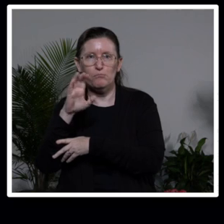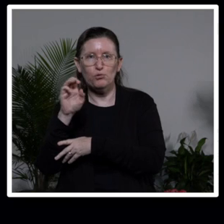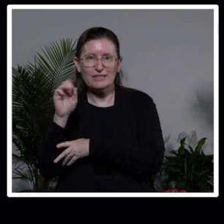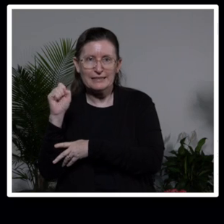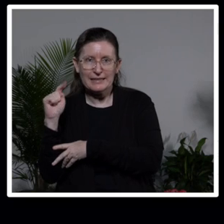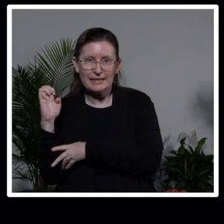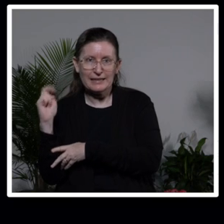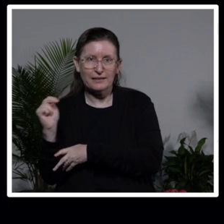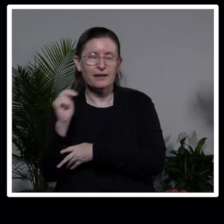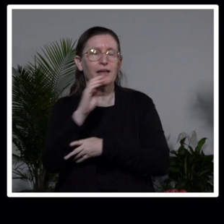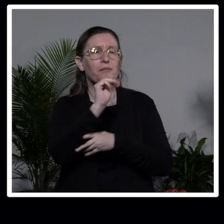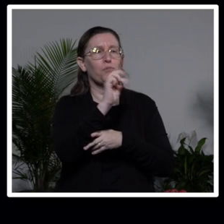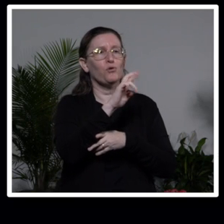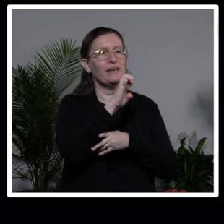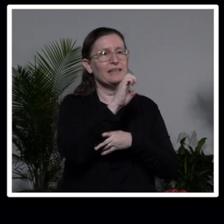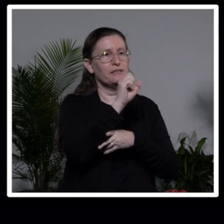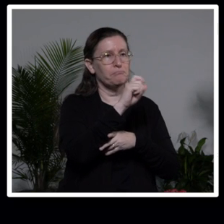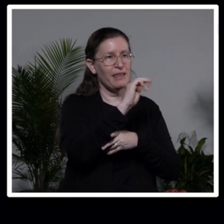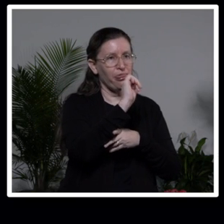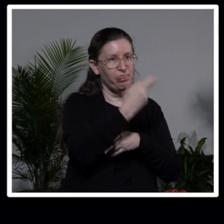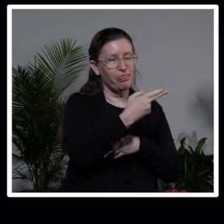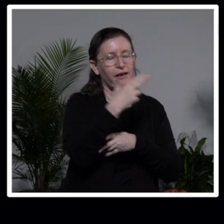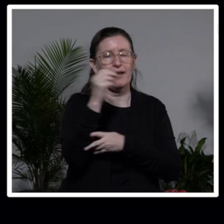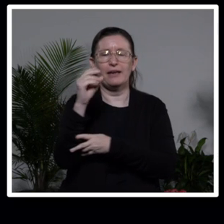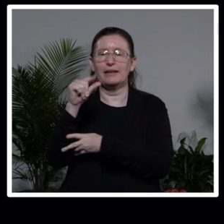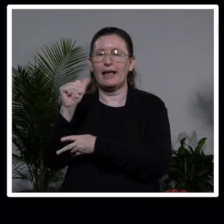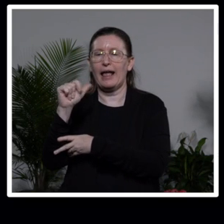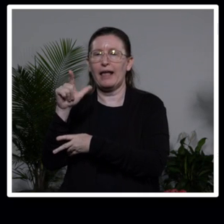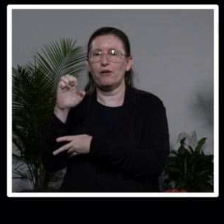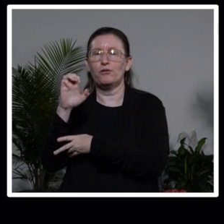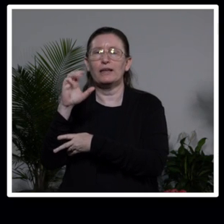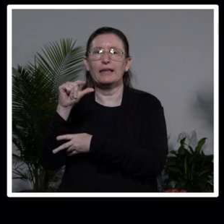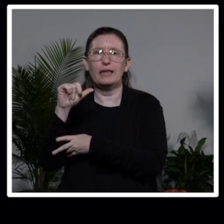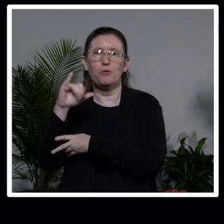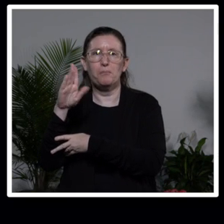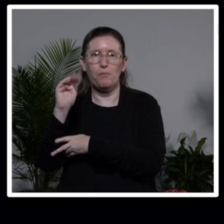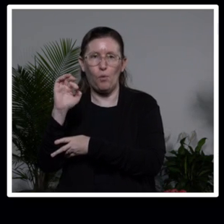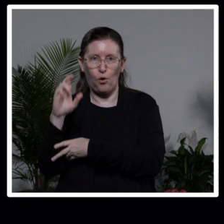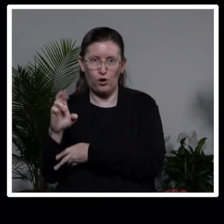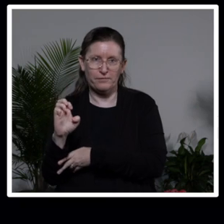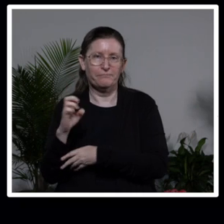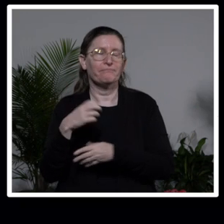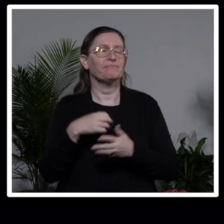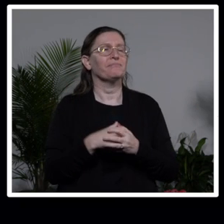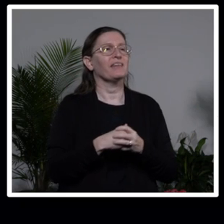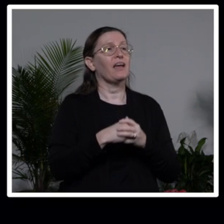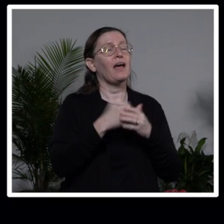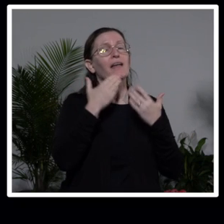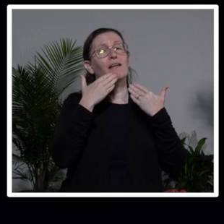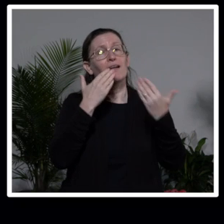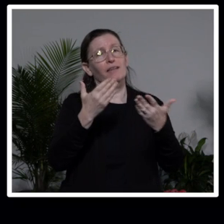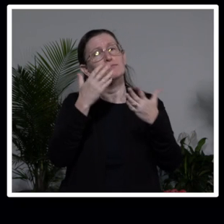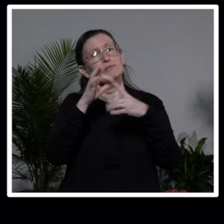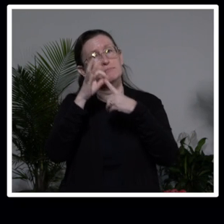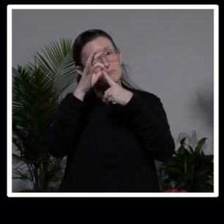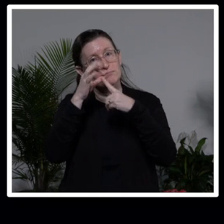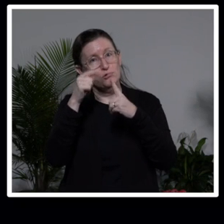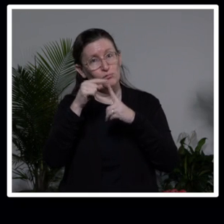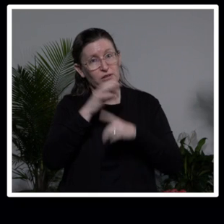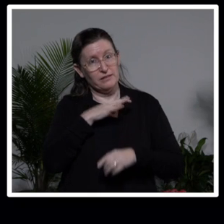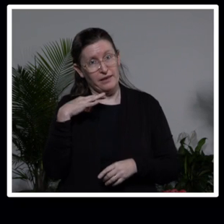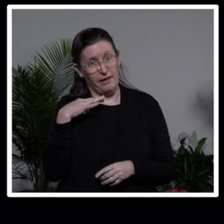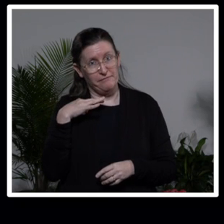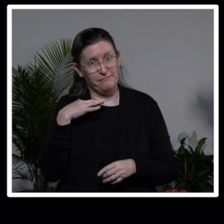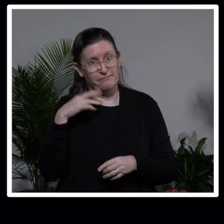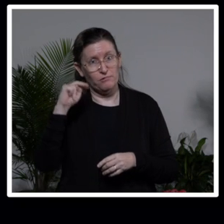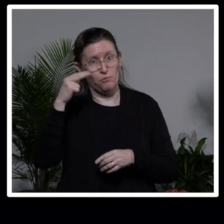Bluestein, Mrs. Marie Jones Smith, and Mrs. Gail Gilmore. A special thanks goes out to the members of the North High